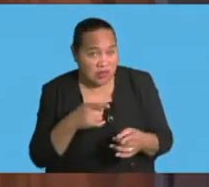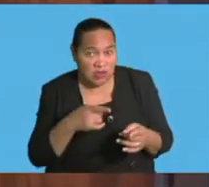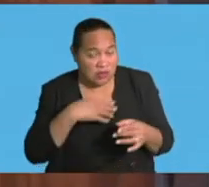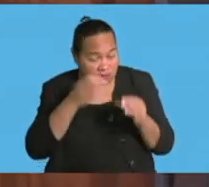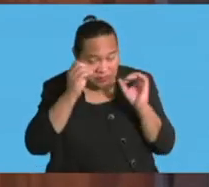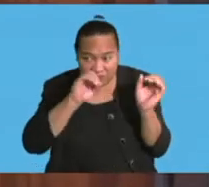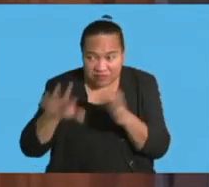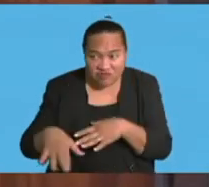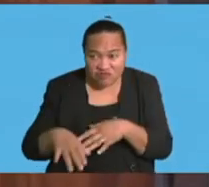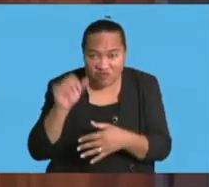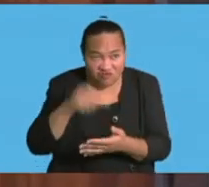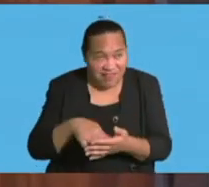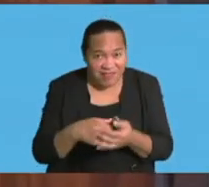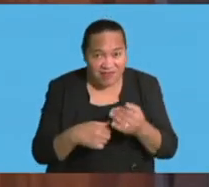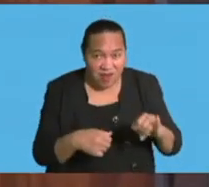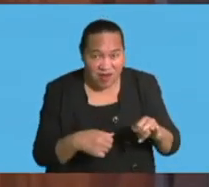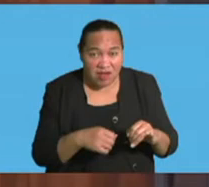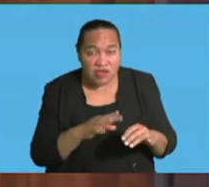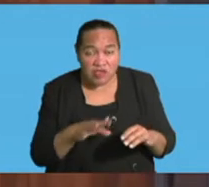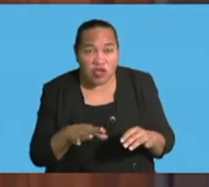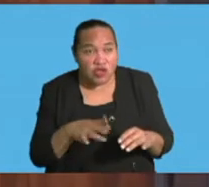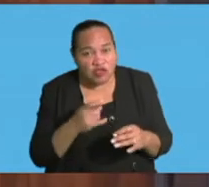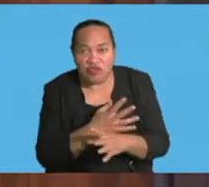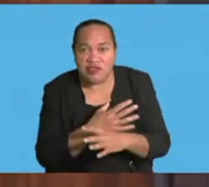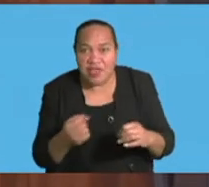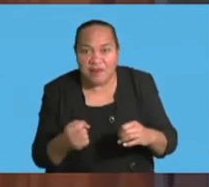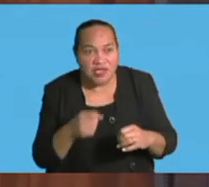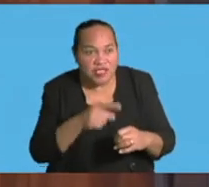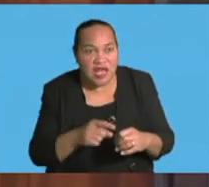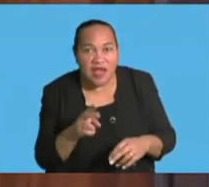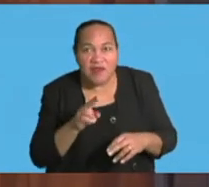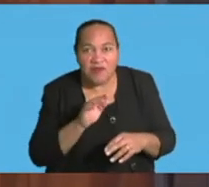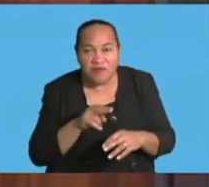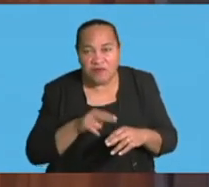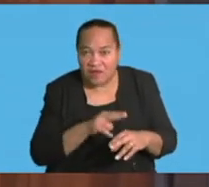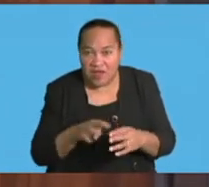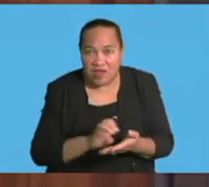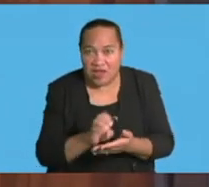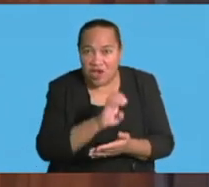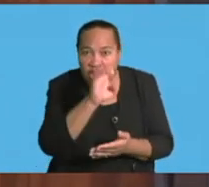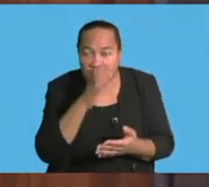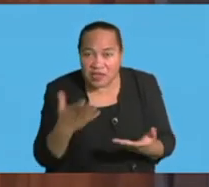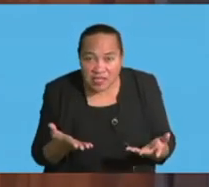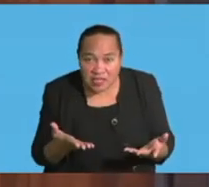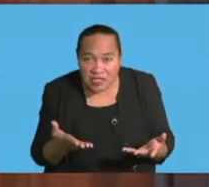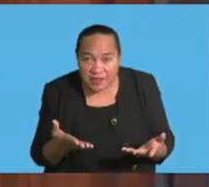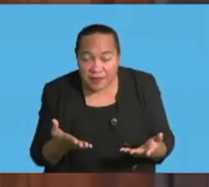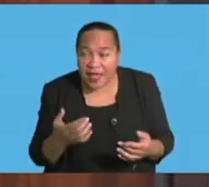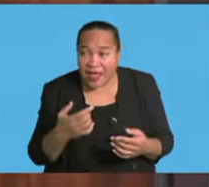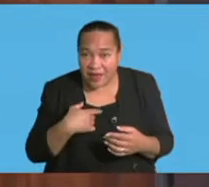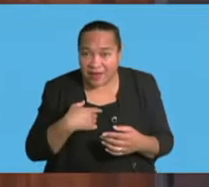and the wrong? At the expense of causing damage to the Fijian economy? Alluding to what the Honorable Prime Minister